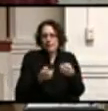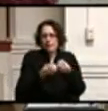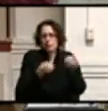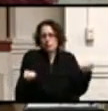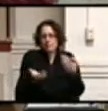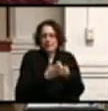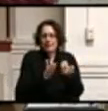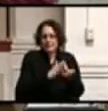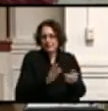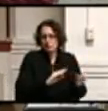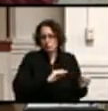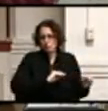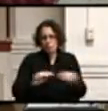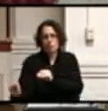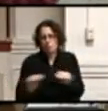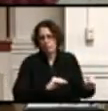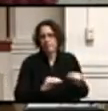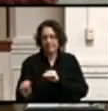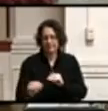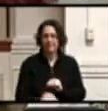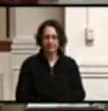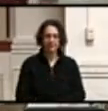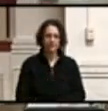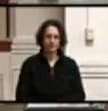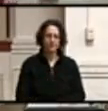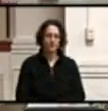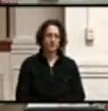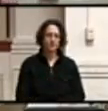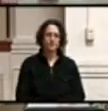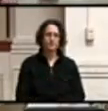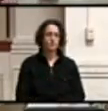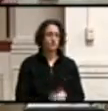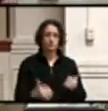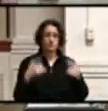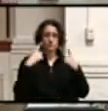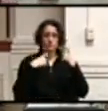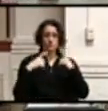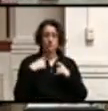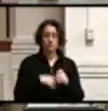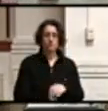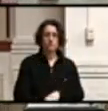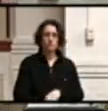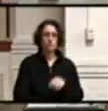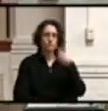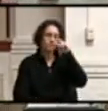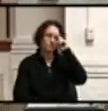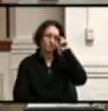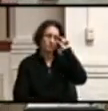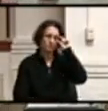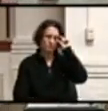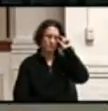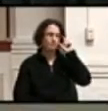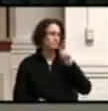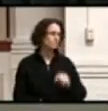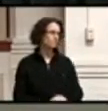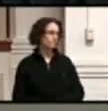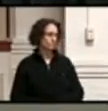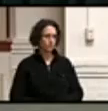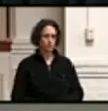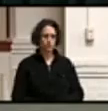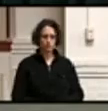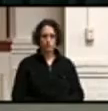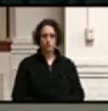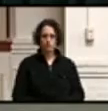and it's at the back of the building, which I think is great. Any questions about Central? Yes. I remember